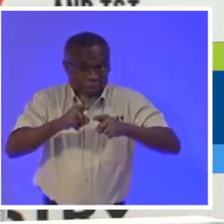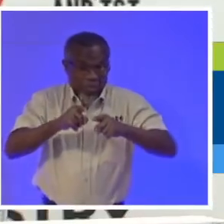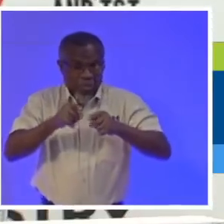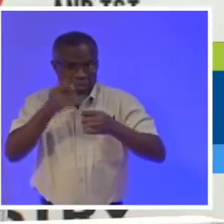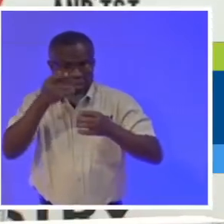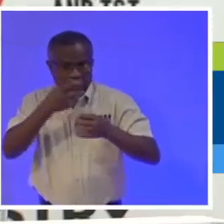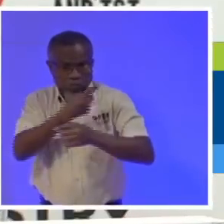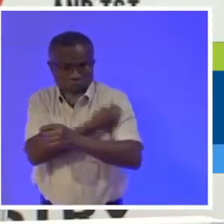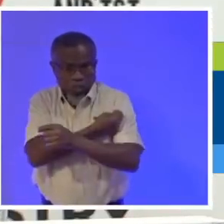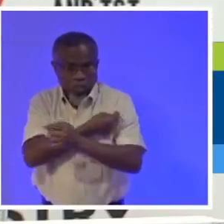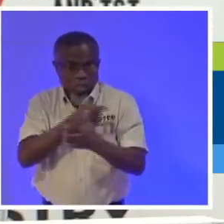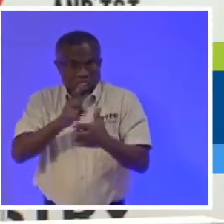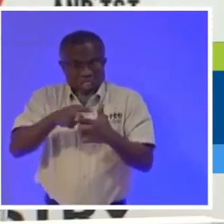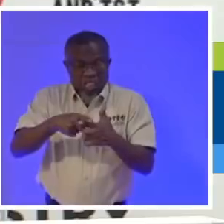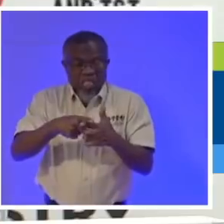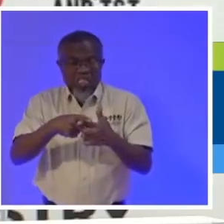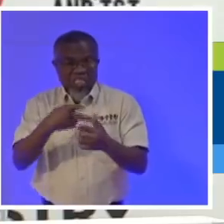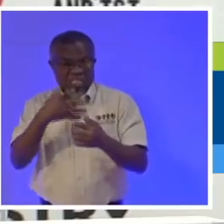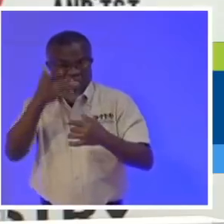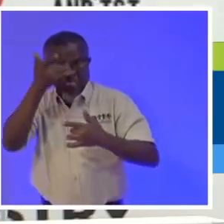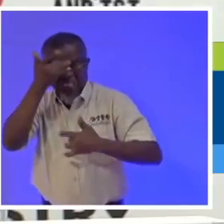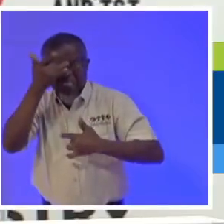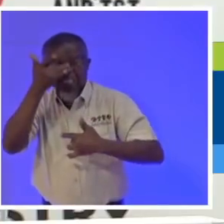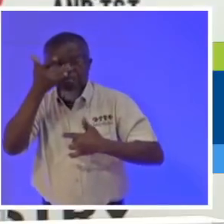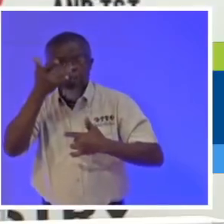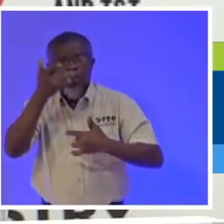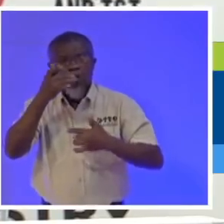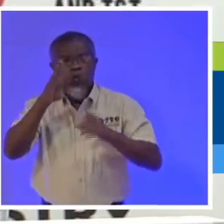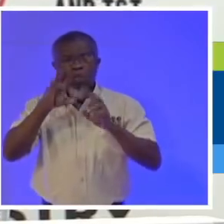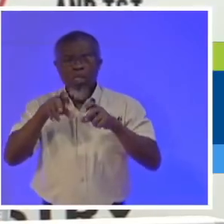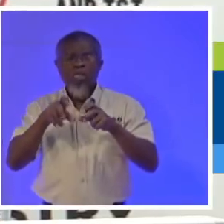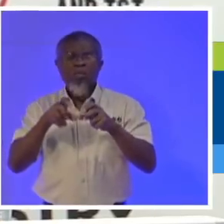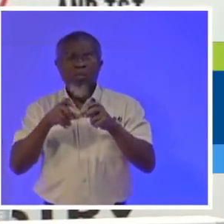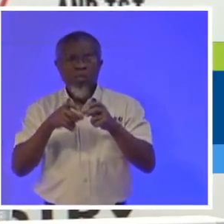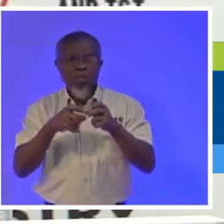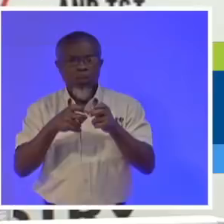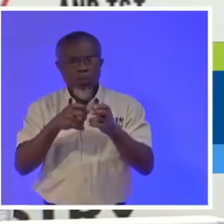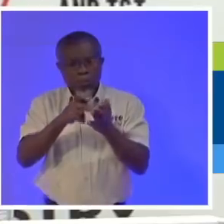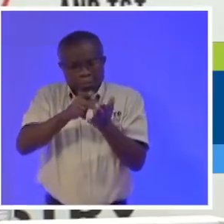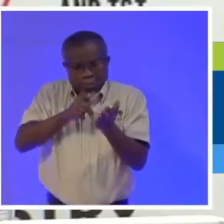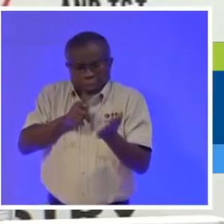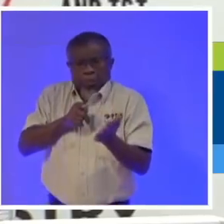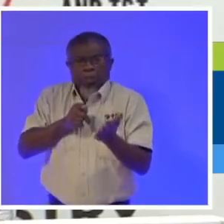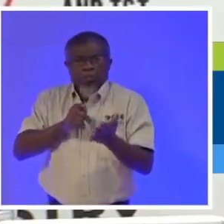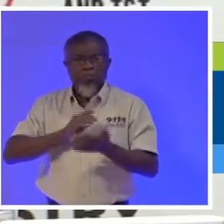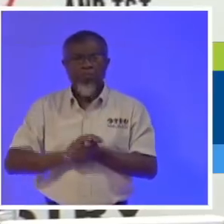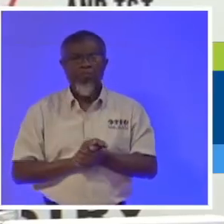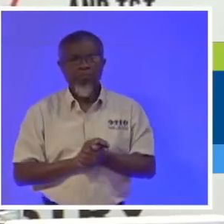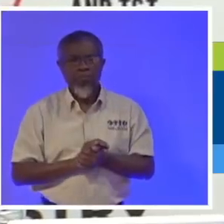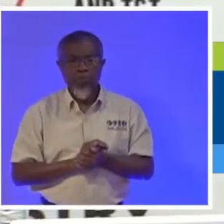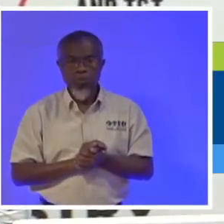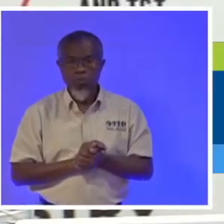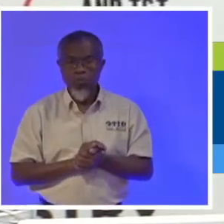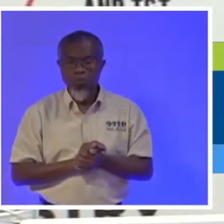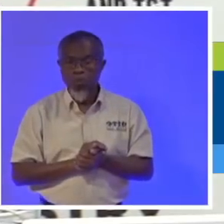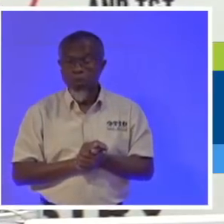I just want to reiterate that I do not doubt that something may have happened. But in the absence